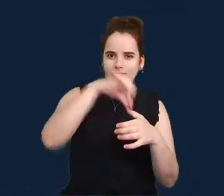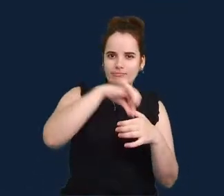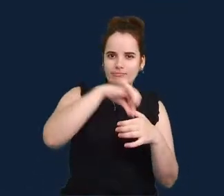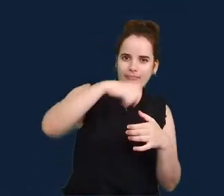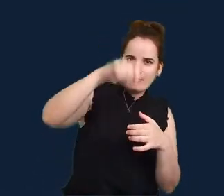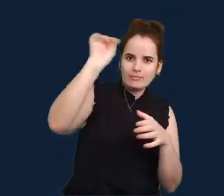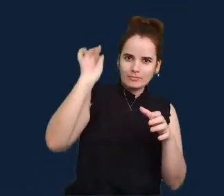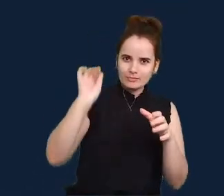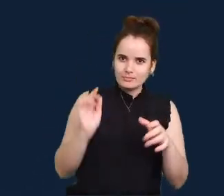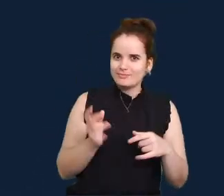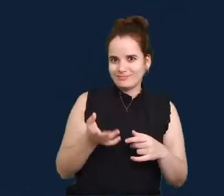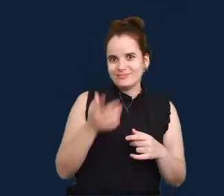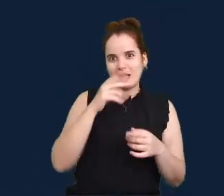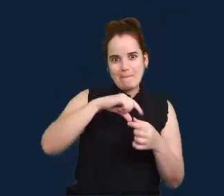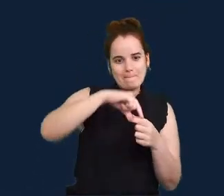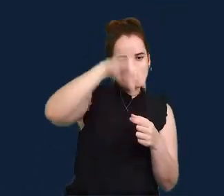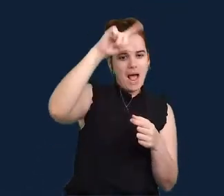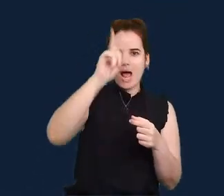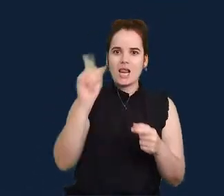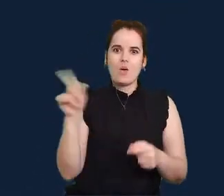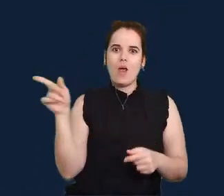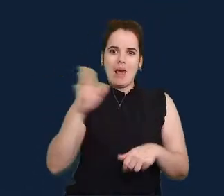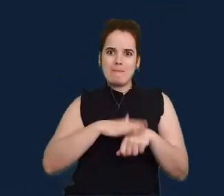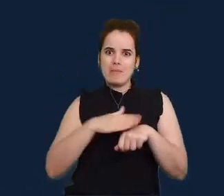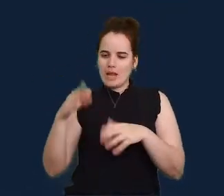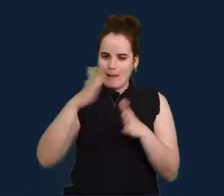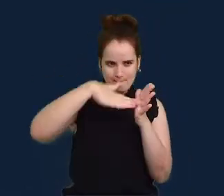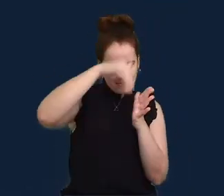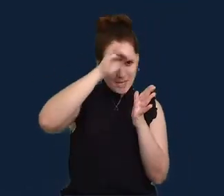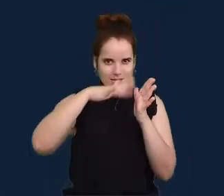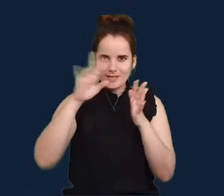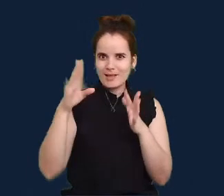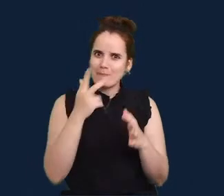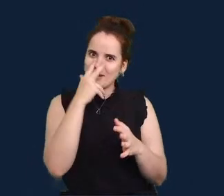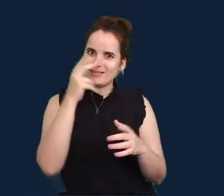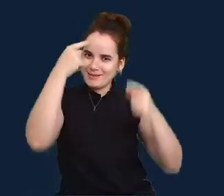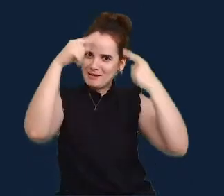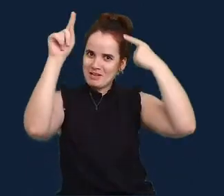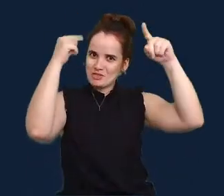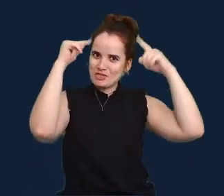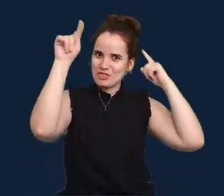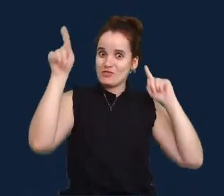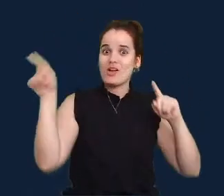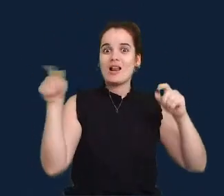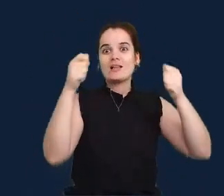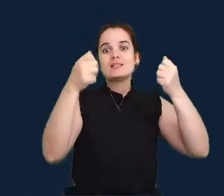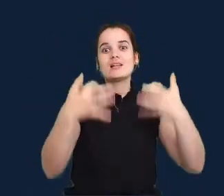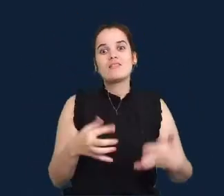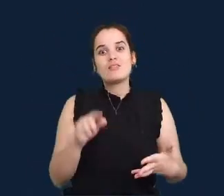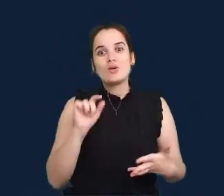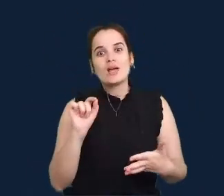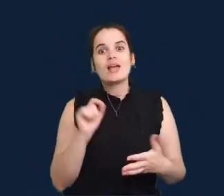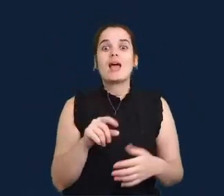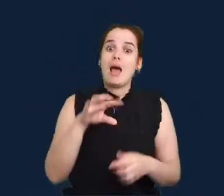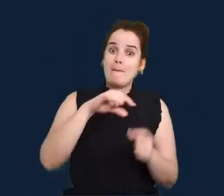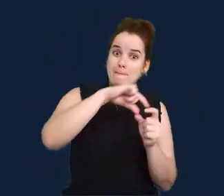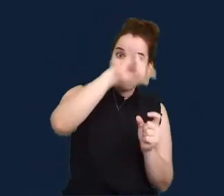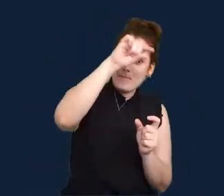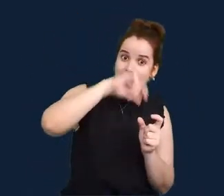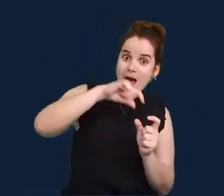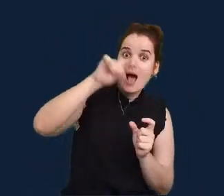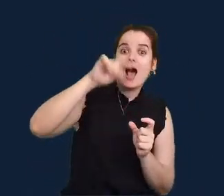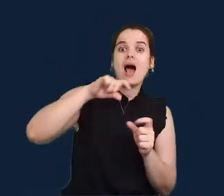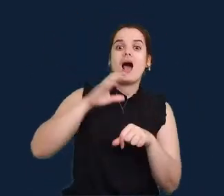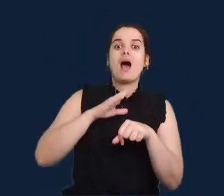and things like that. So in her description she goes on to write like bars made using blob of paint.